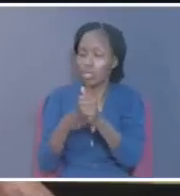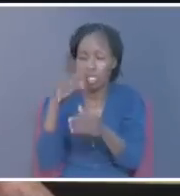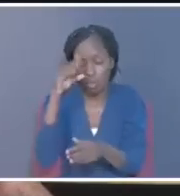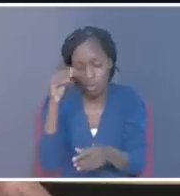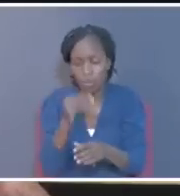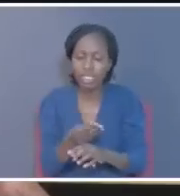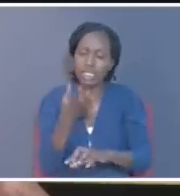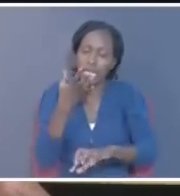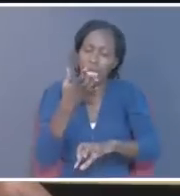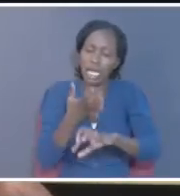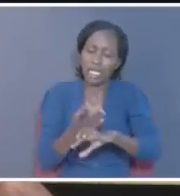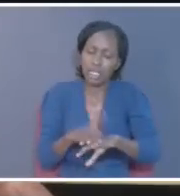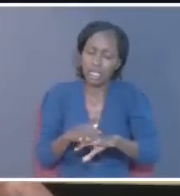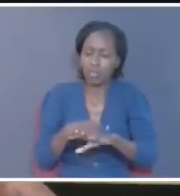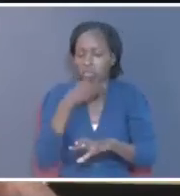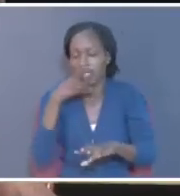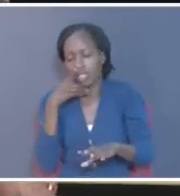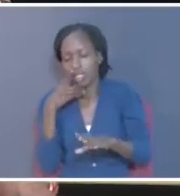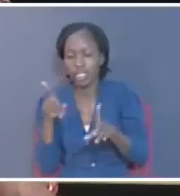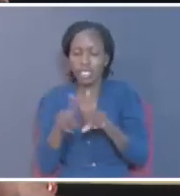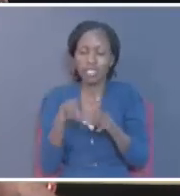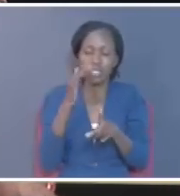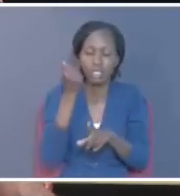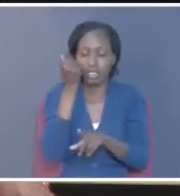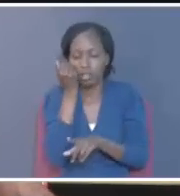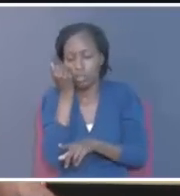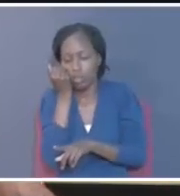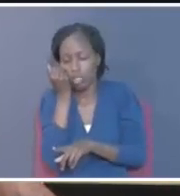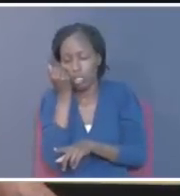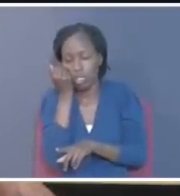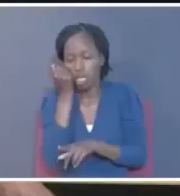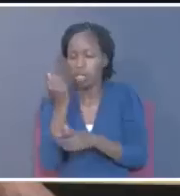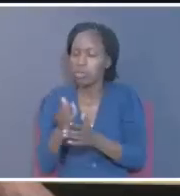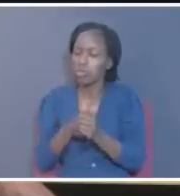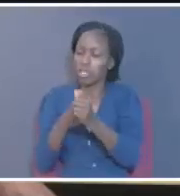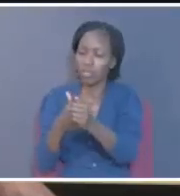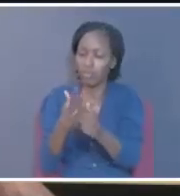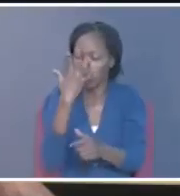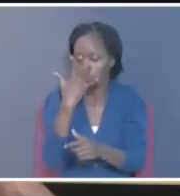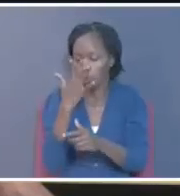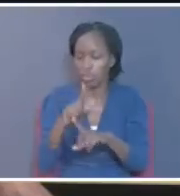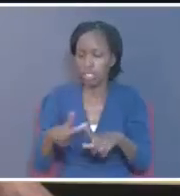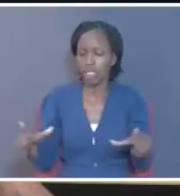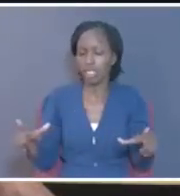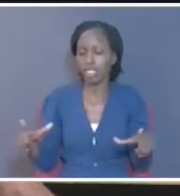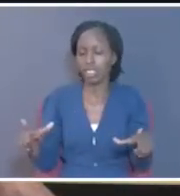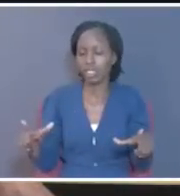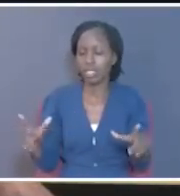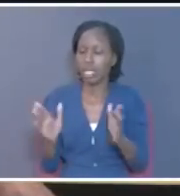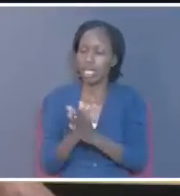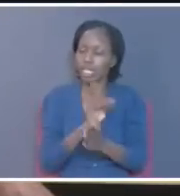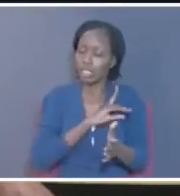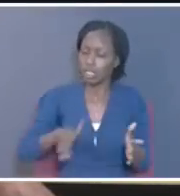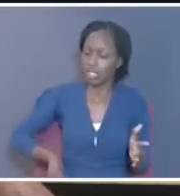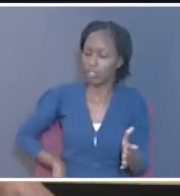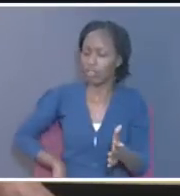difficult desert. Joshua, Lord, through unfamiliar territory, Father, and David in the midst of enemies, Lord. We